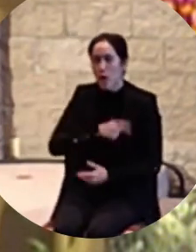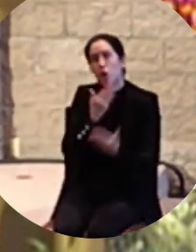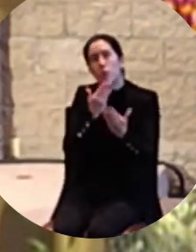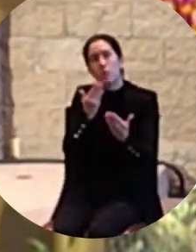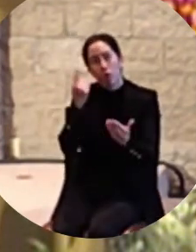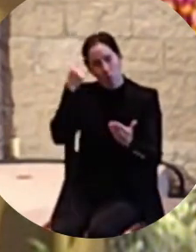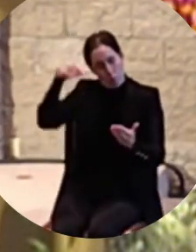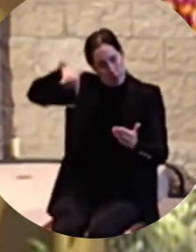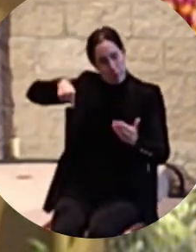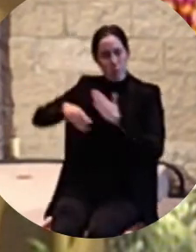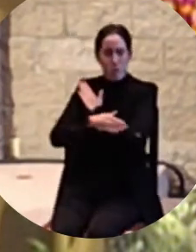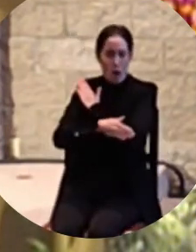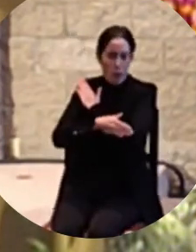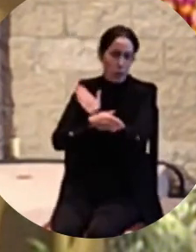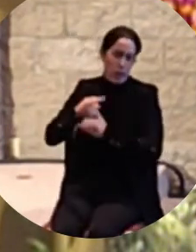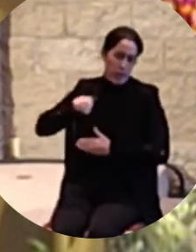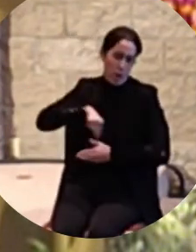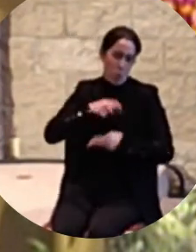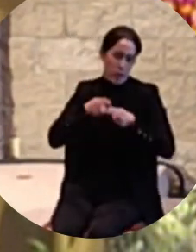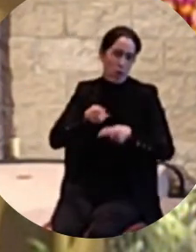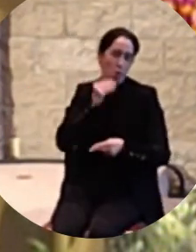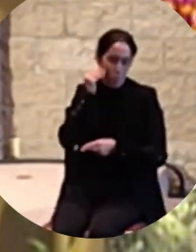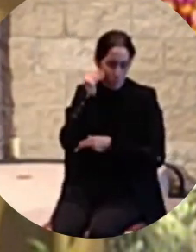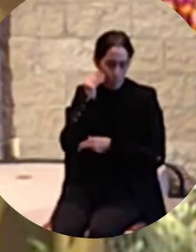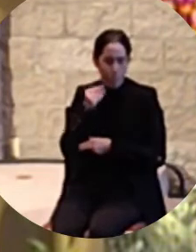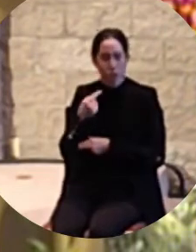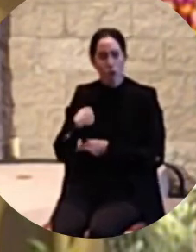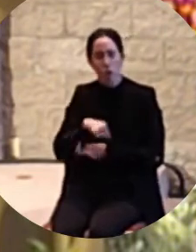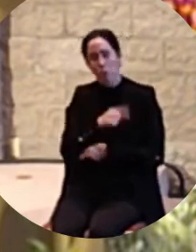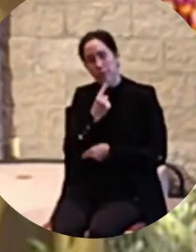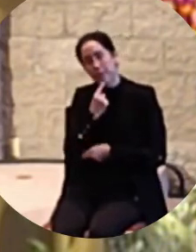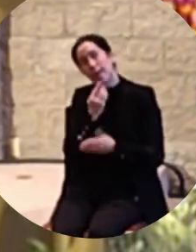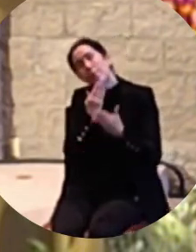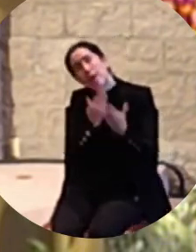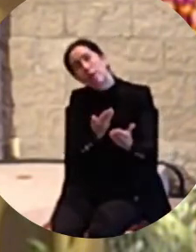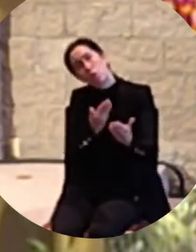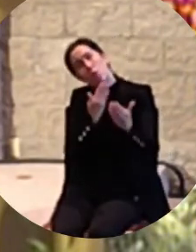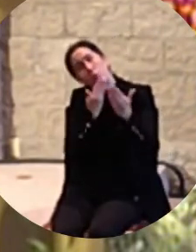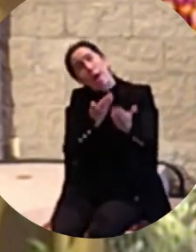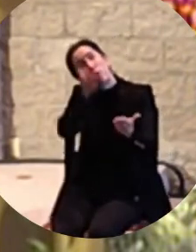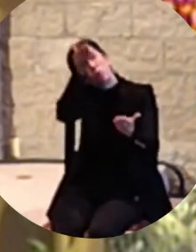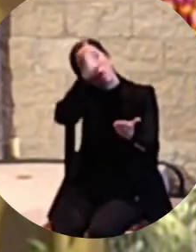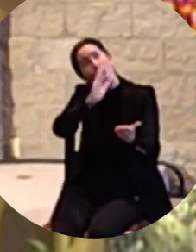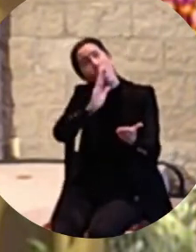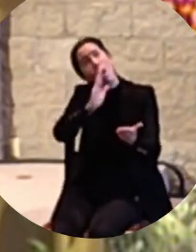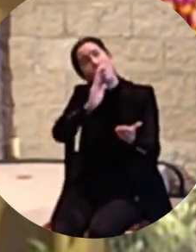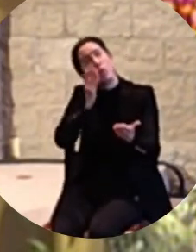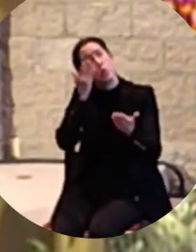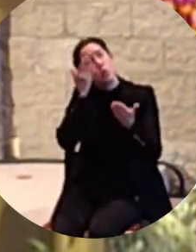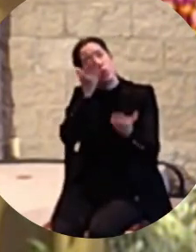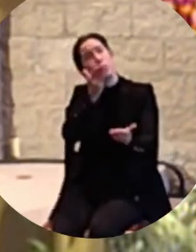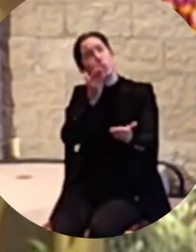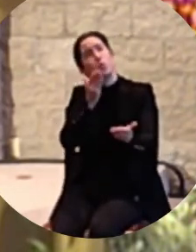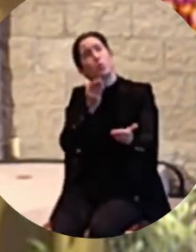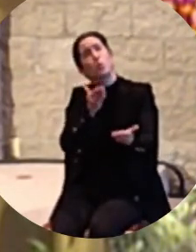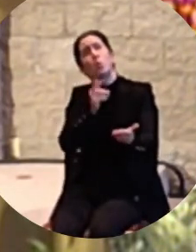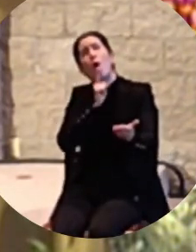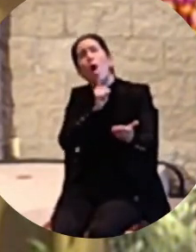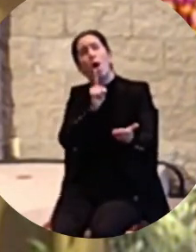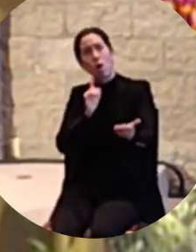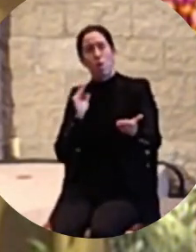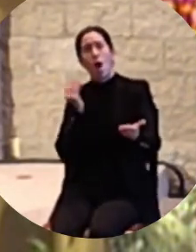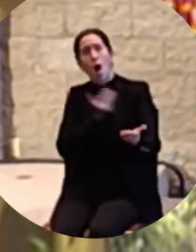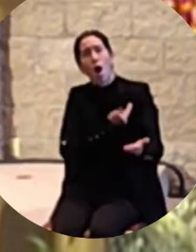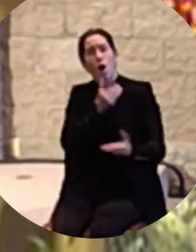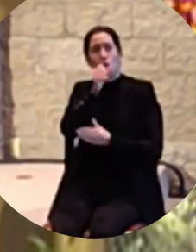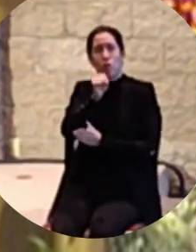thank you. Thank you, thank you, God, for indeed you are our source. And